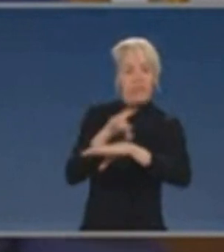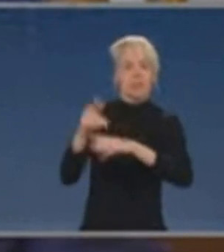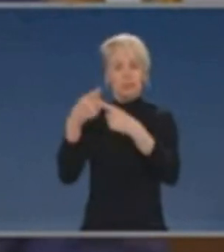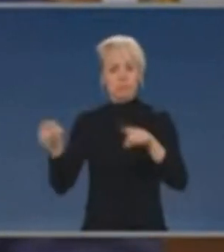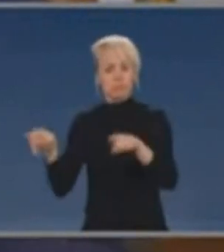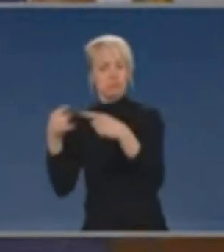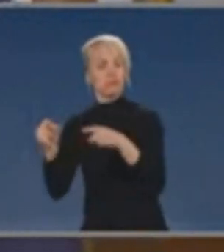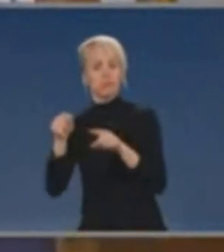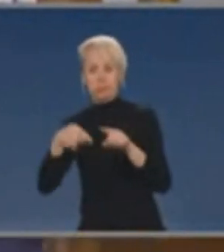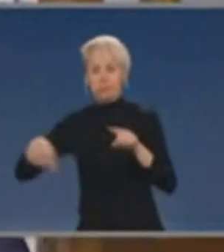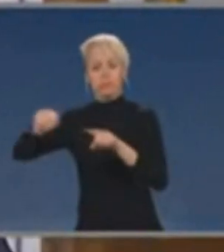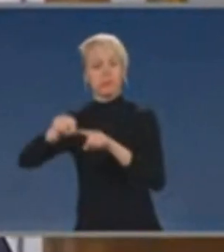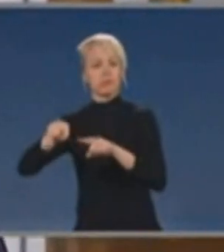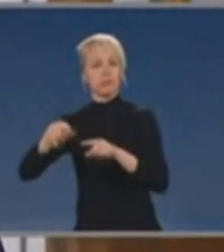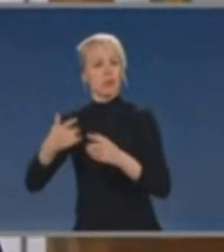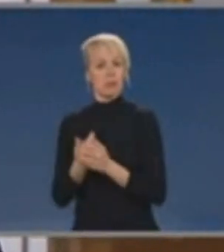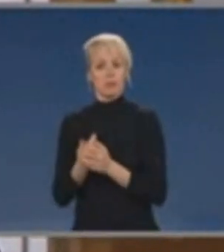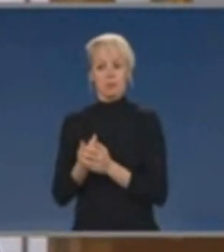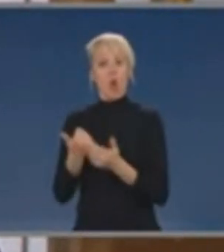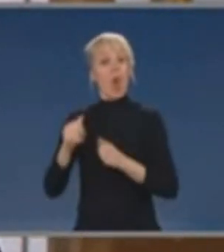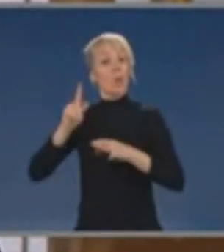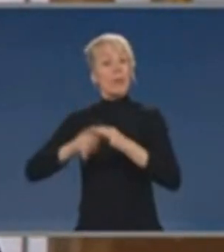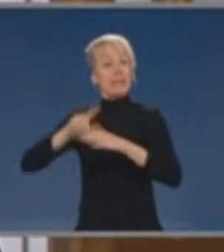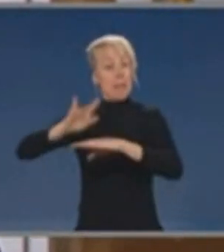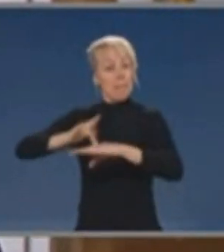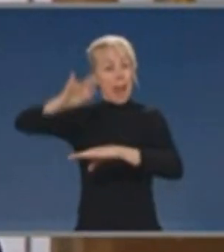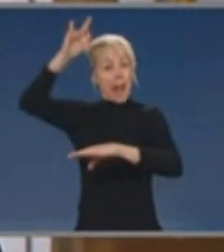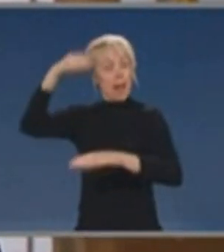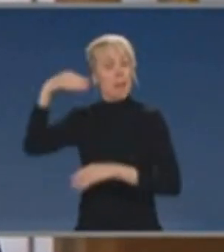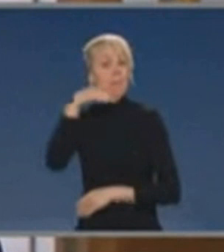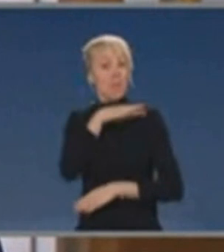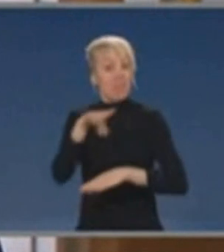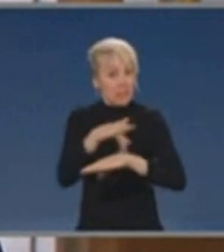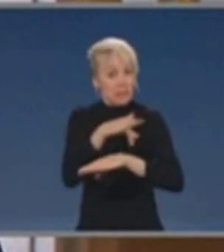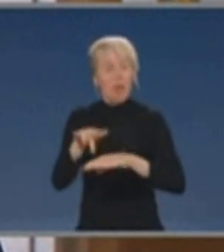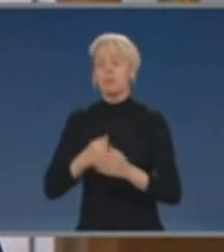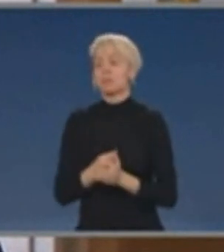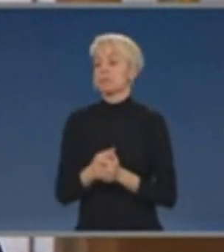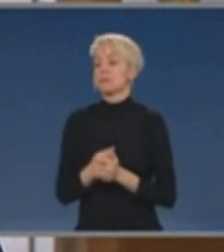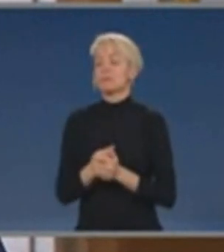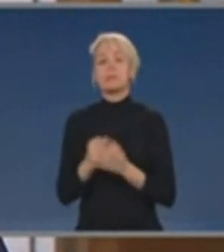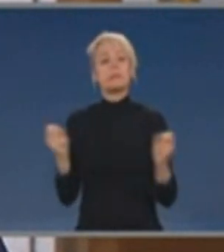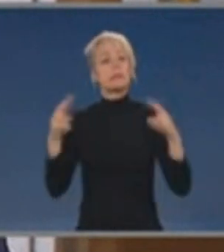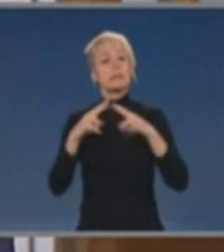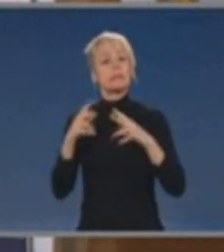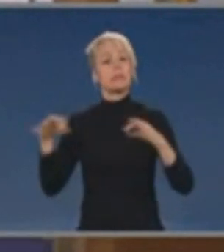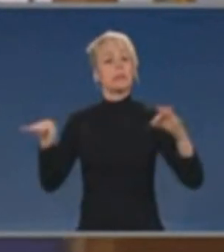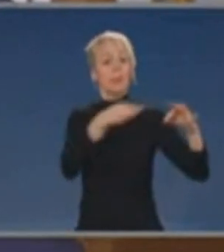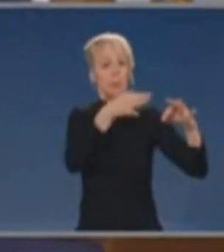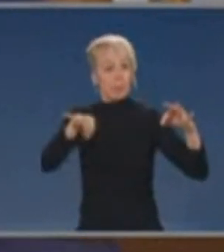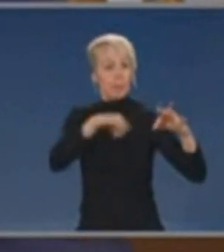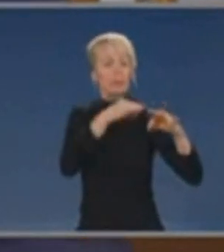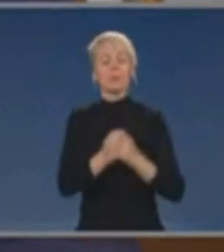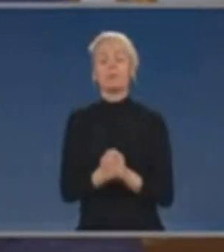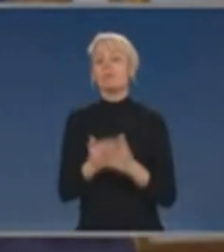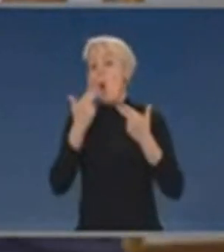the JobKeeper program. Queensland Ballet, the Melbourne Theatre Company, the Sydney Symphony Orchestra, Opera